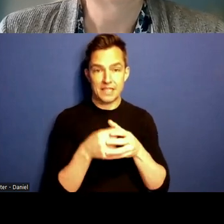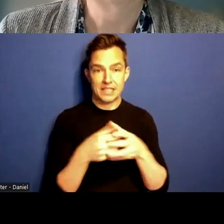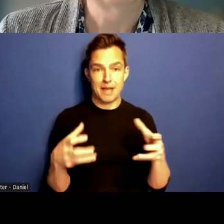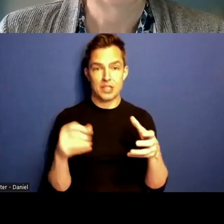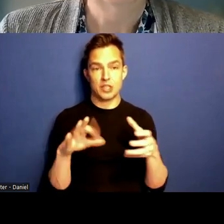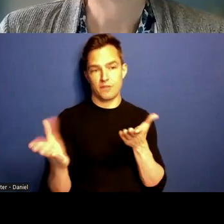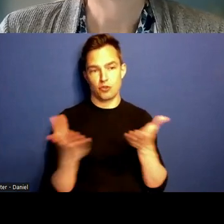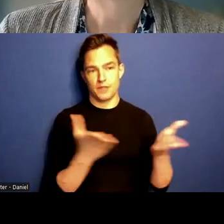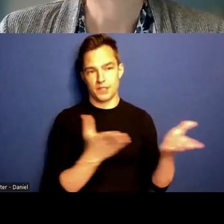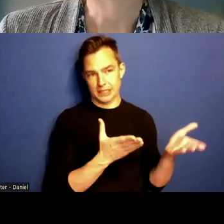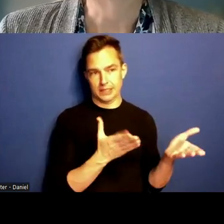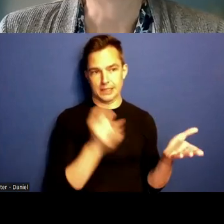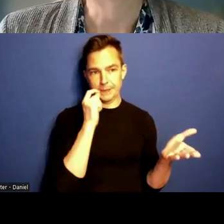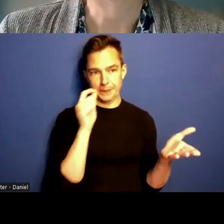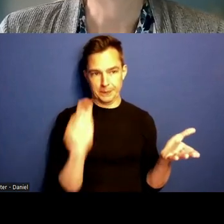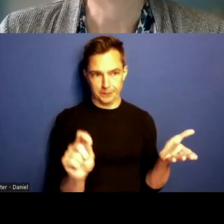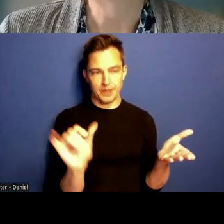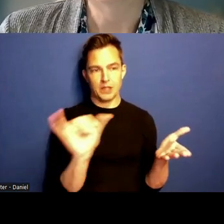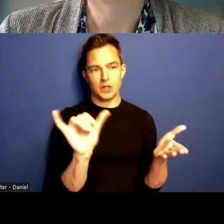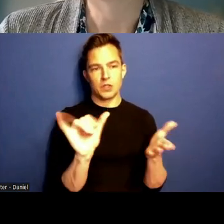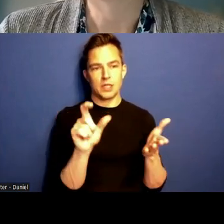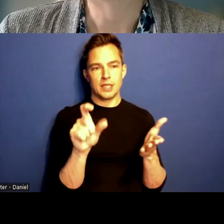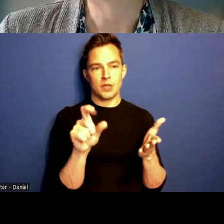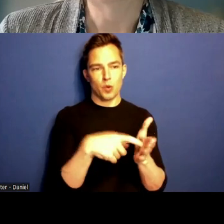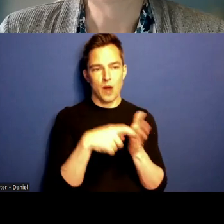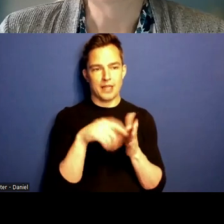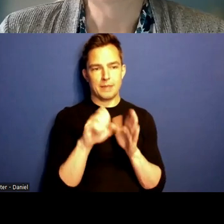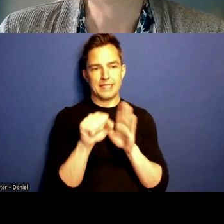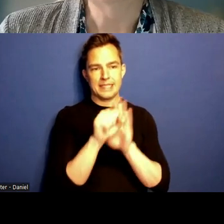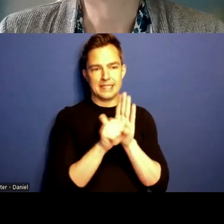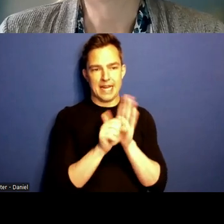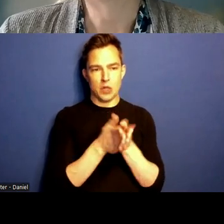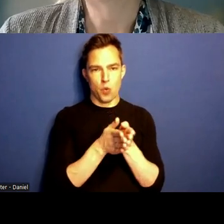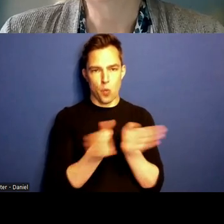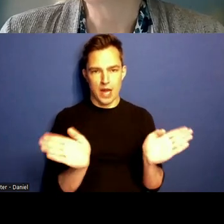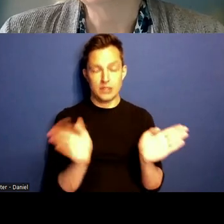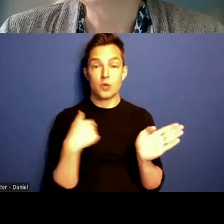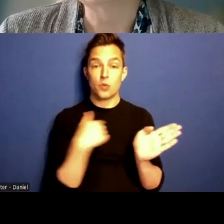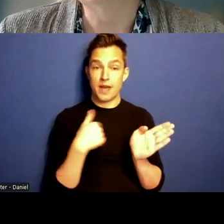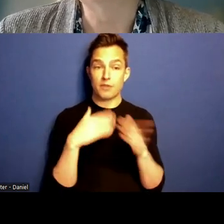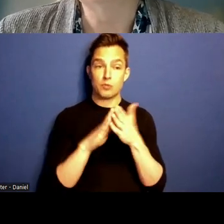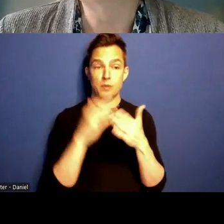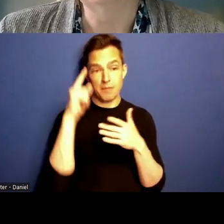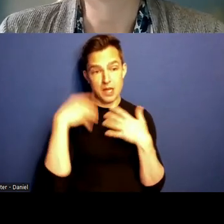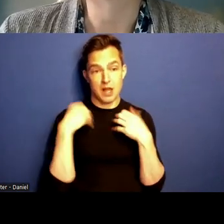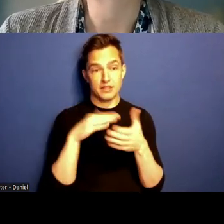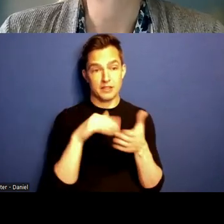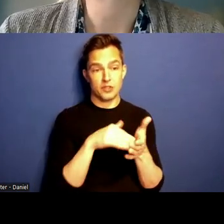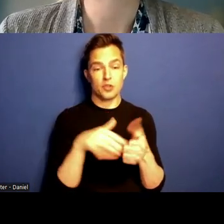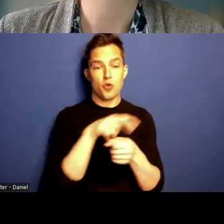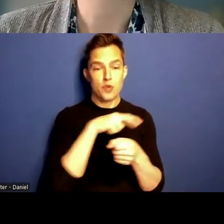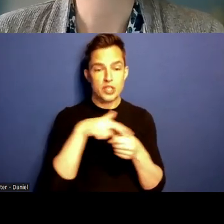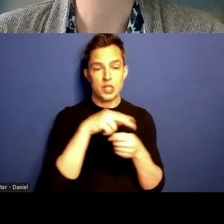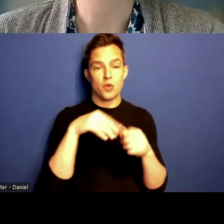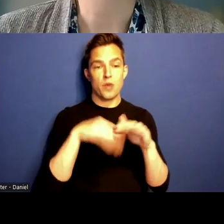services and they must be statewide. So we have community mental health centers in regions in the state.